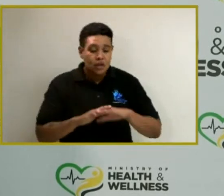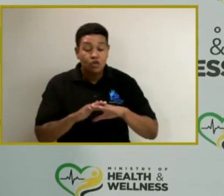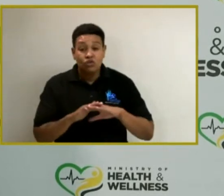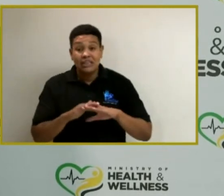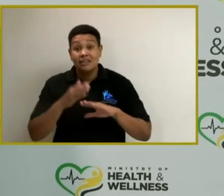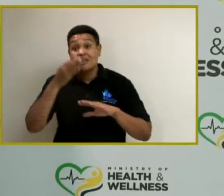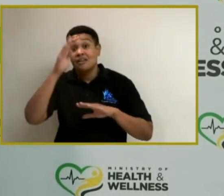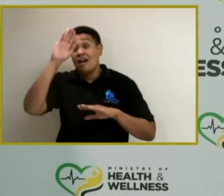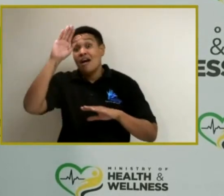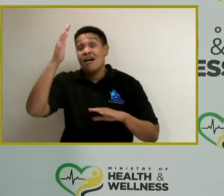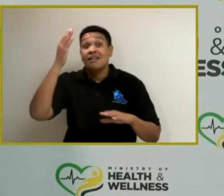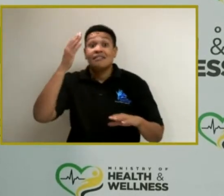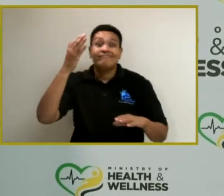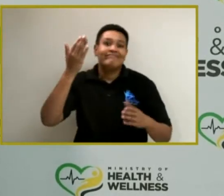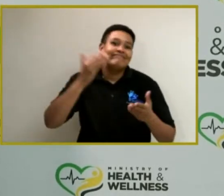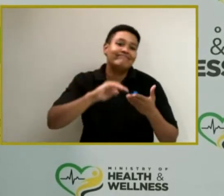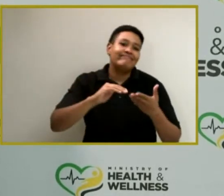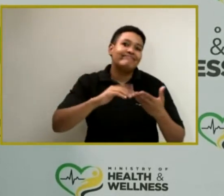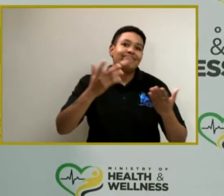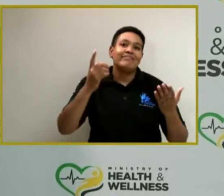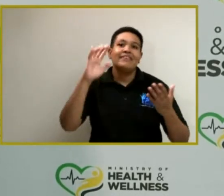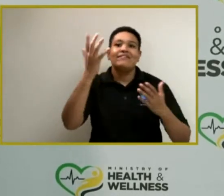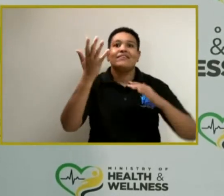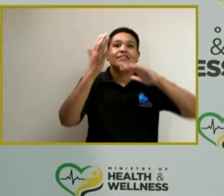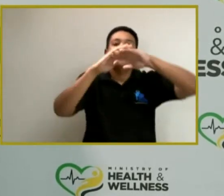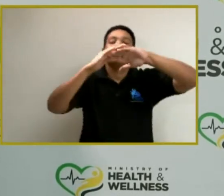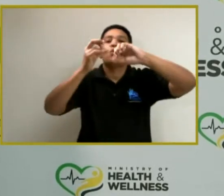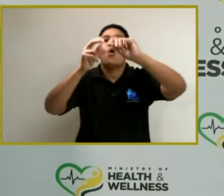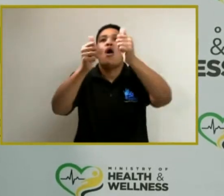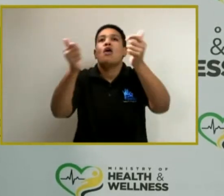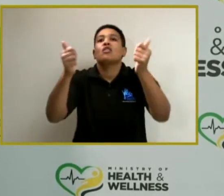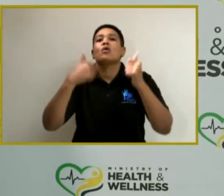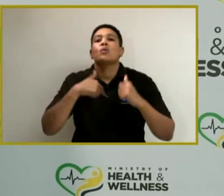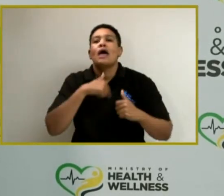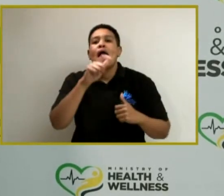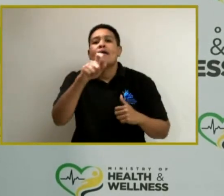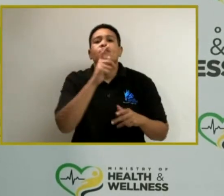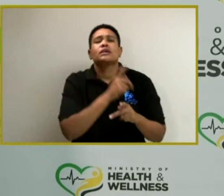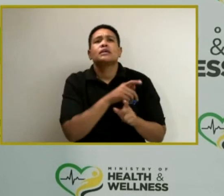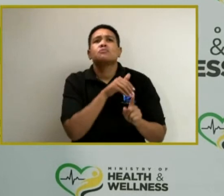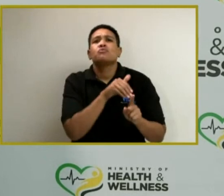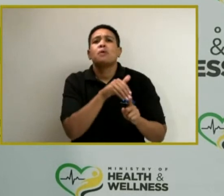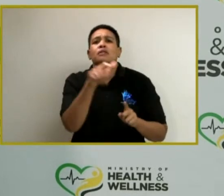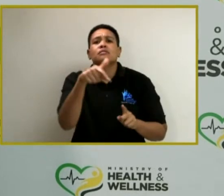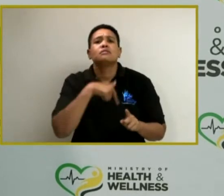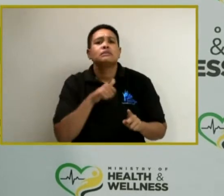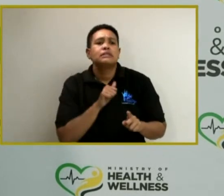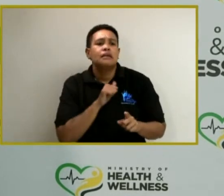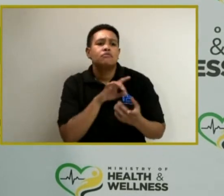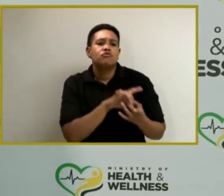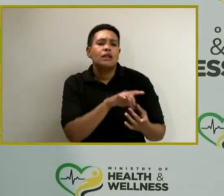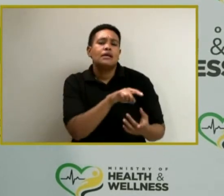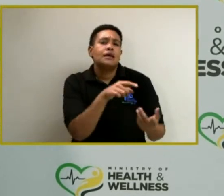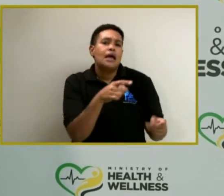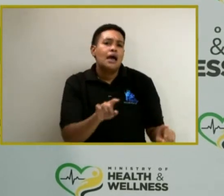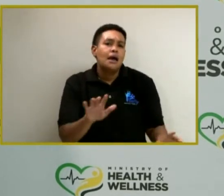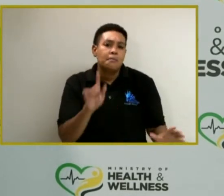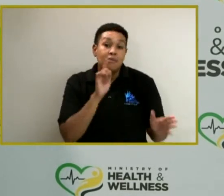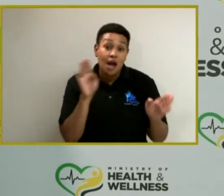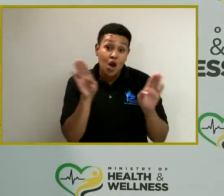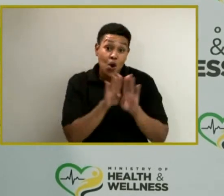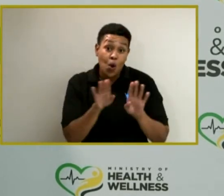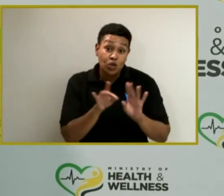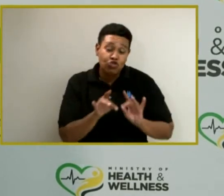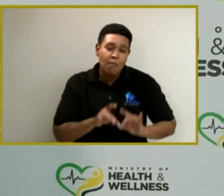a fifth, or any other, we have to keep reminding ourselves of that. On a closing